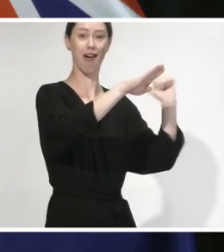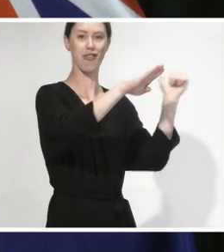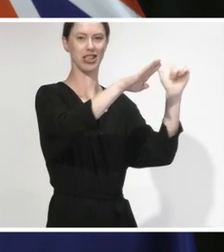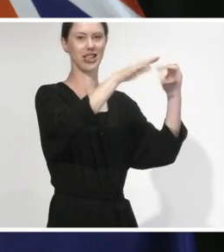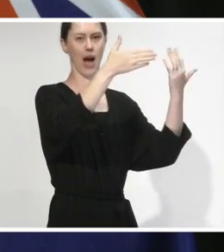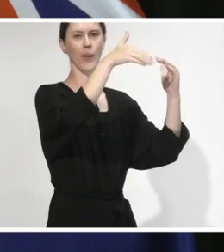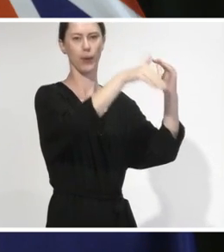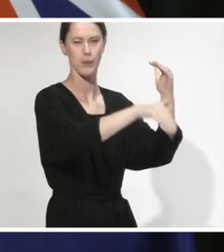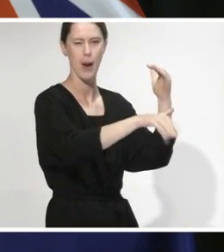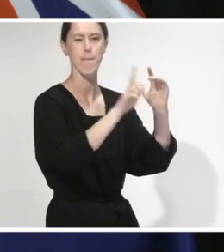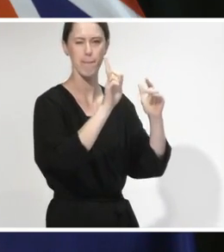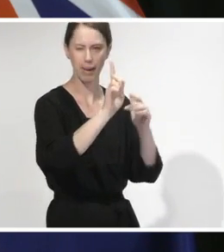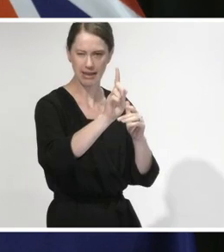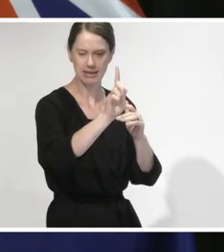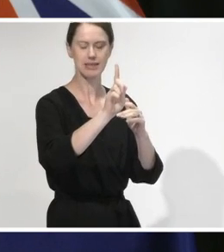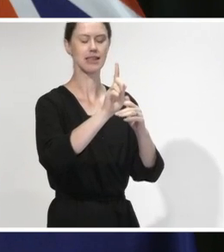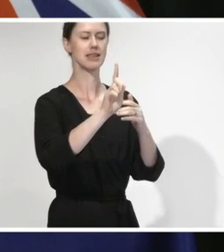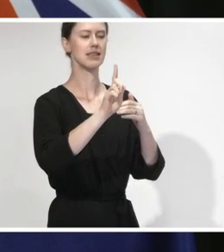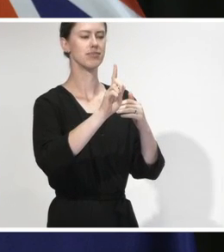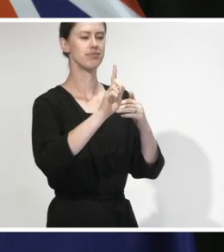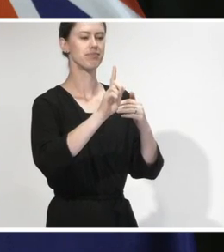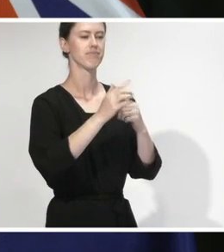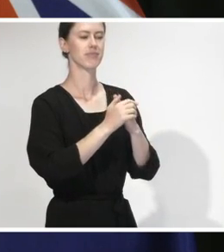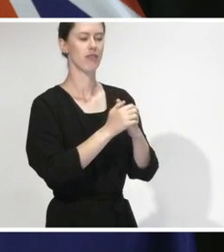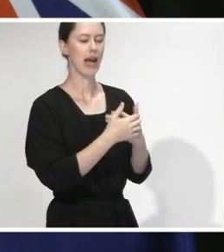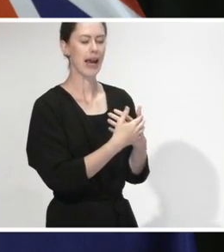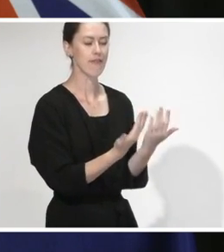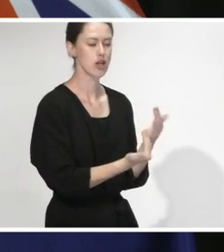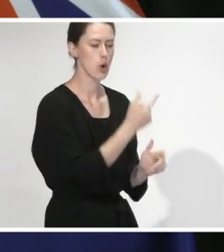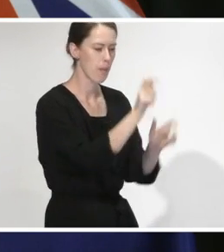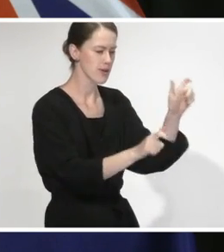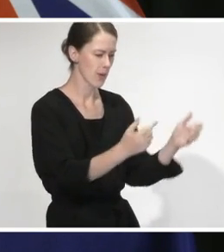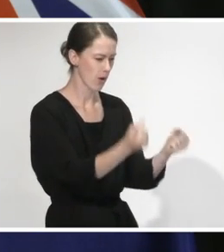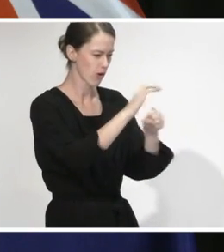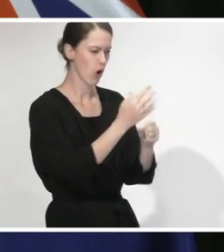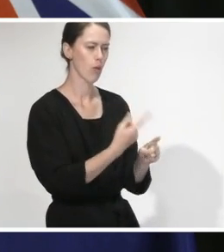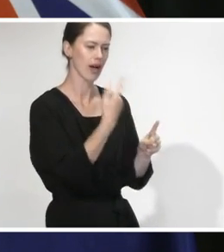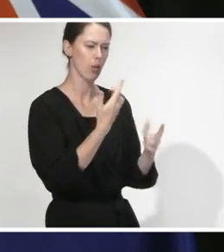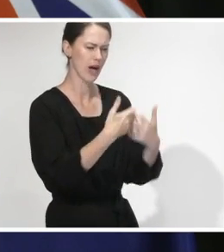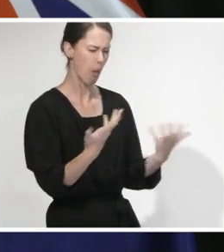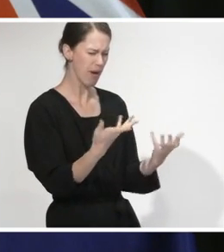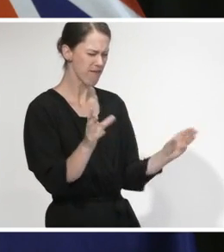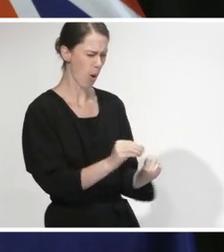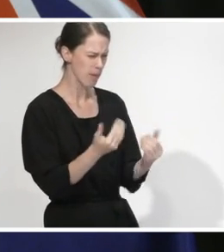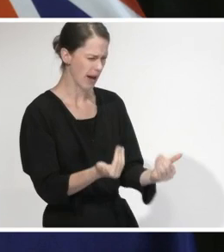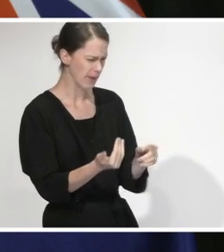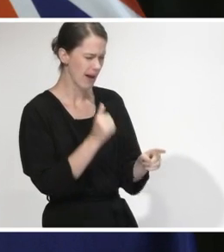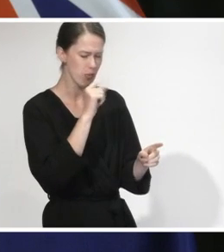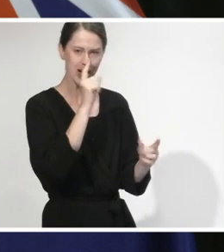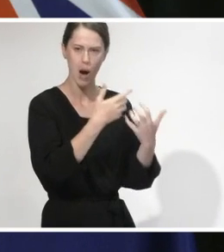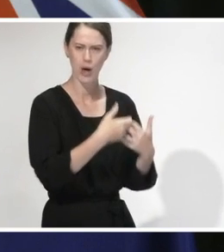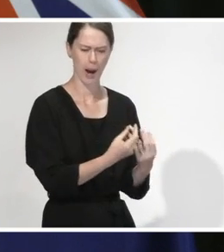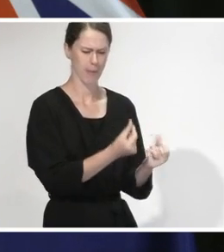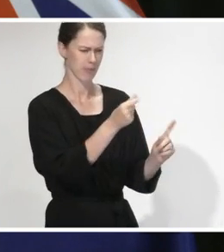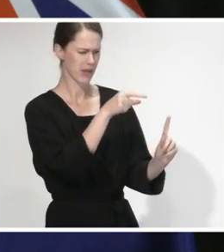we're looking for now is for each of those new cases, we want to know very quickly where have they come from. And if we can't